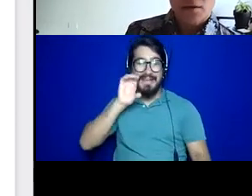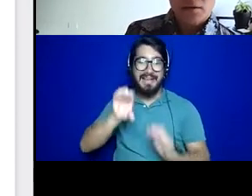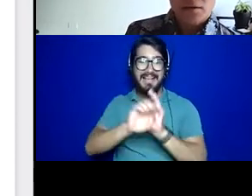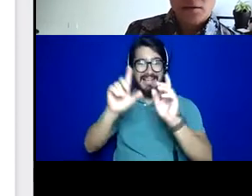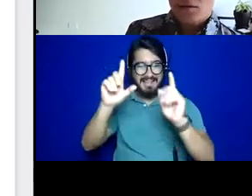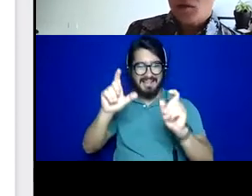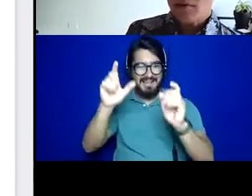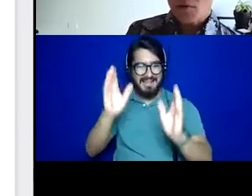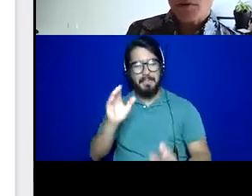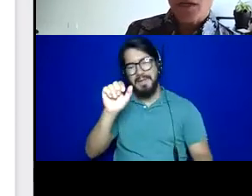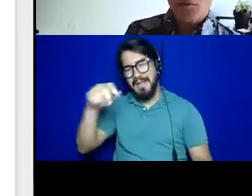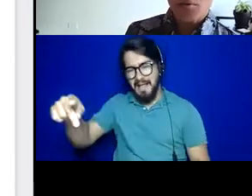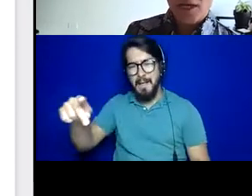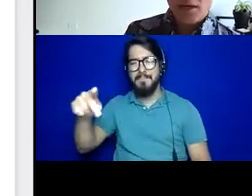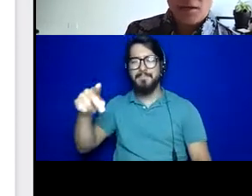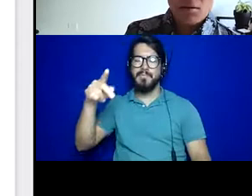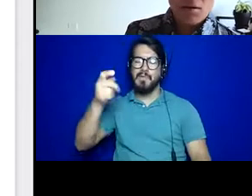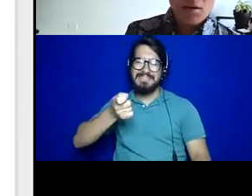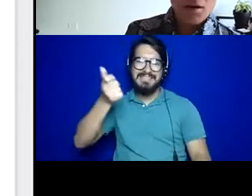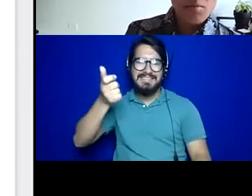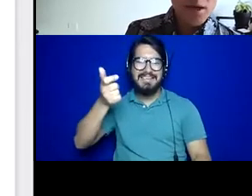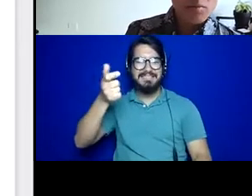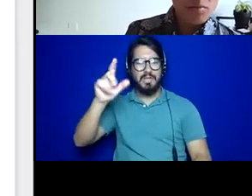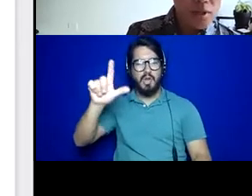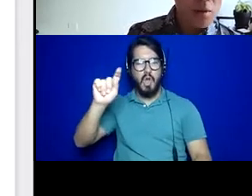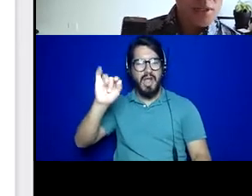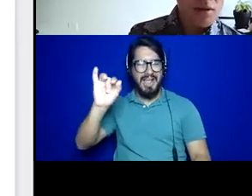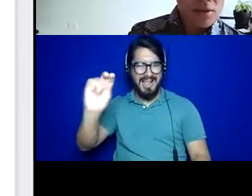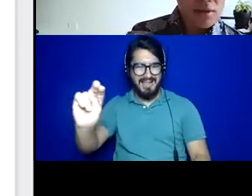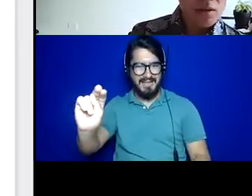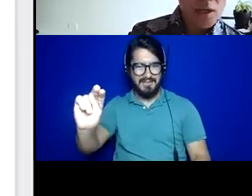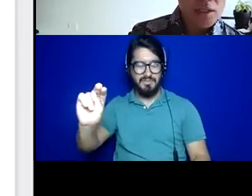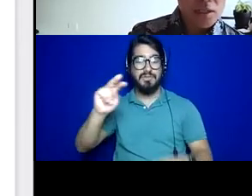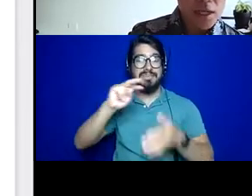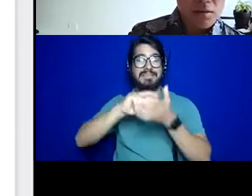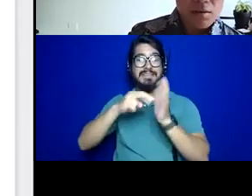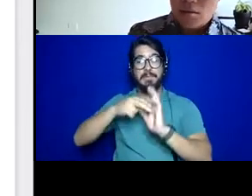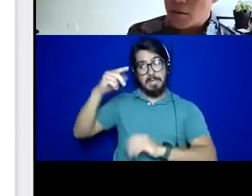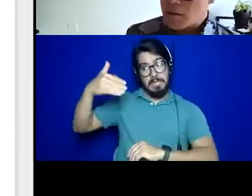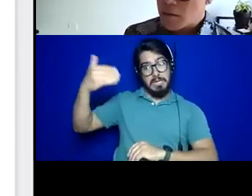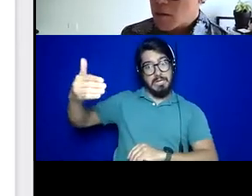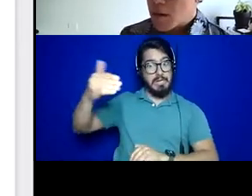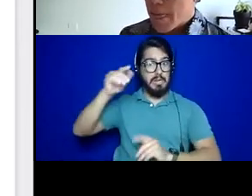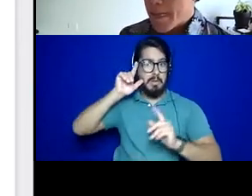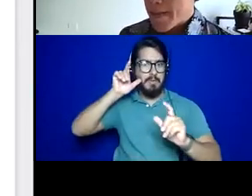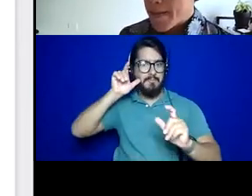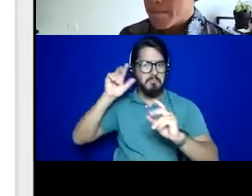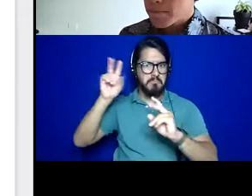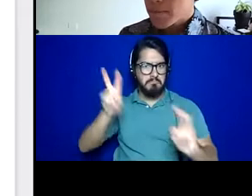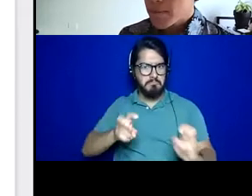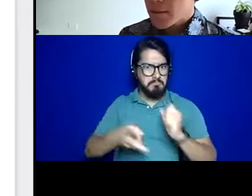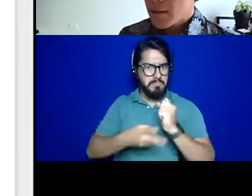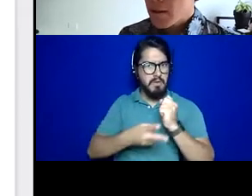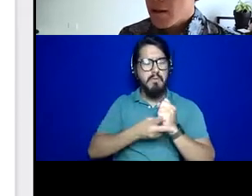location. So any photos that you would be taking then would not be saving that location data.